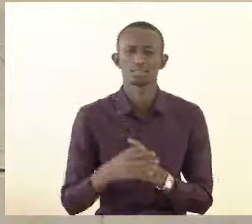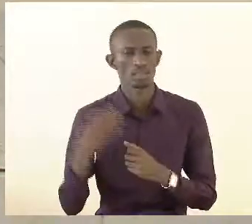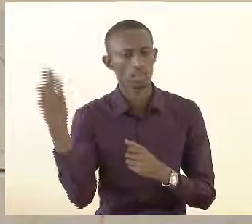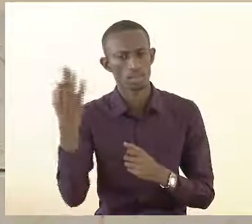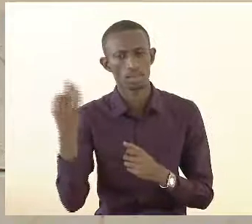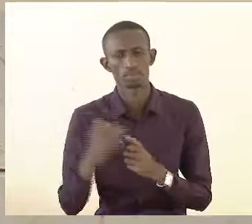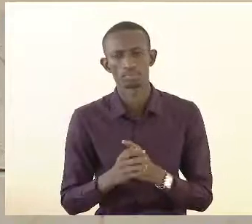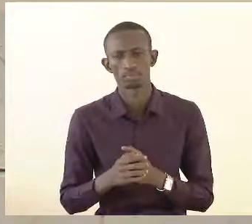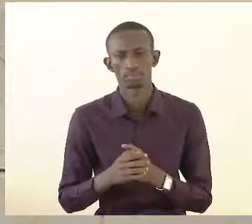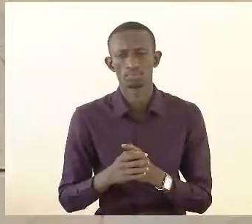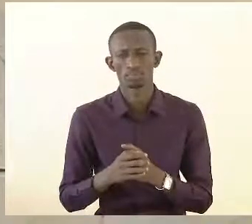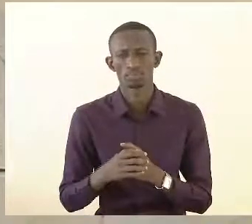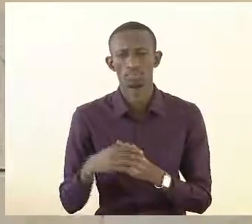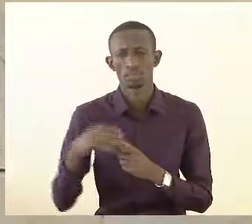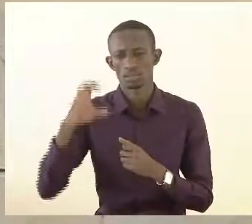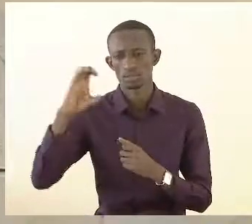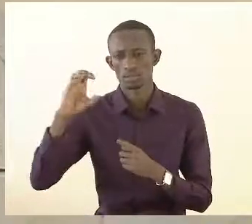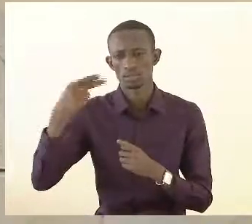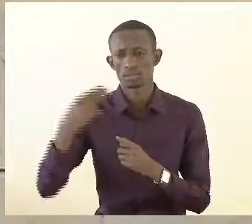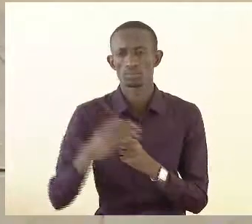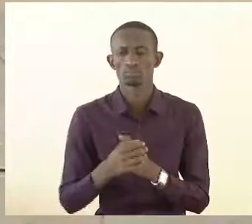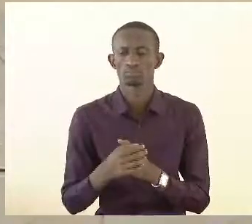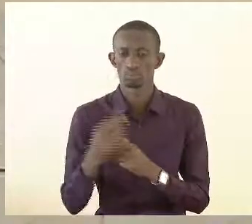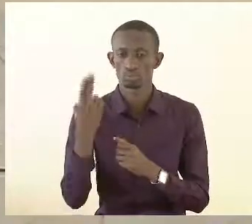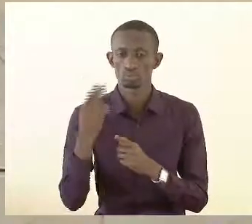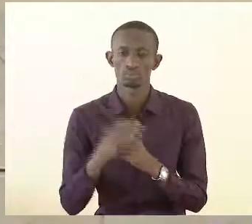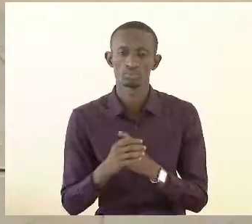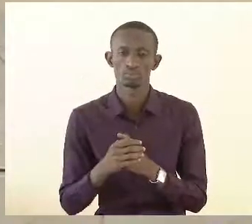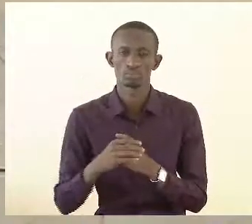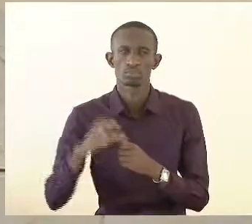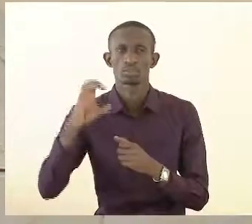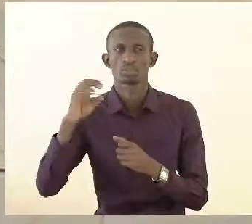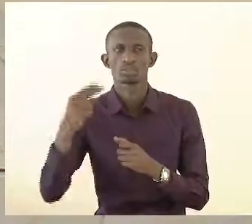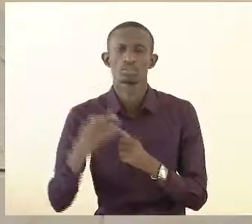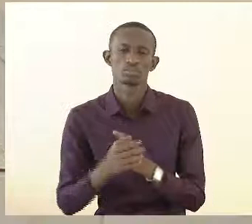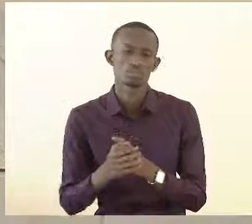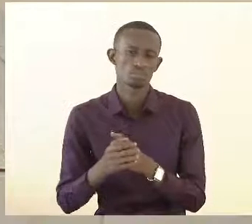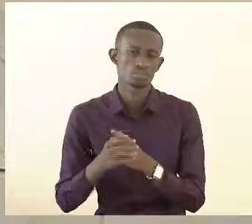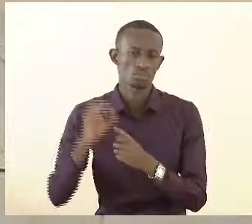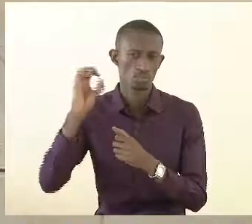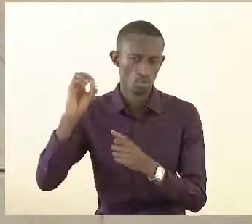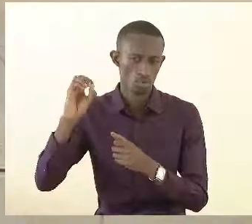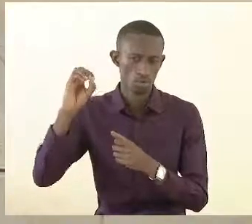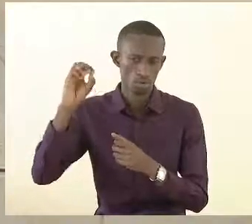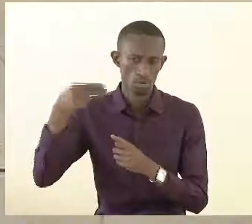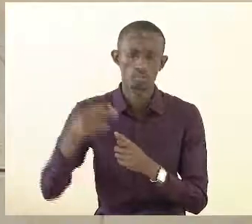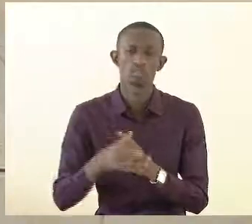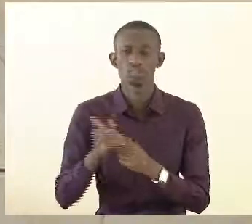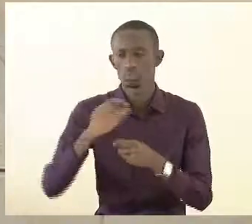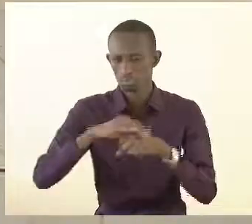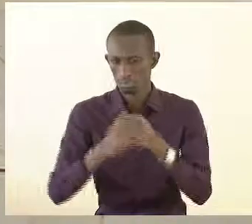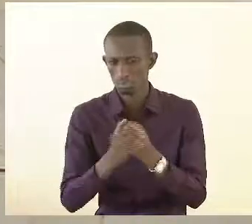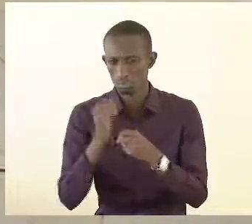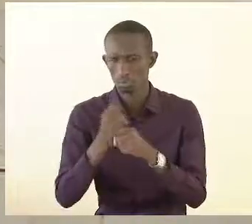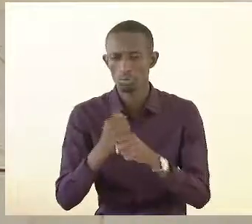3 CH2, CH2 OH that can be transformed. If we use